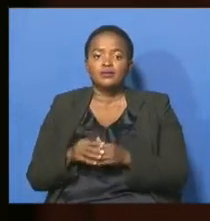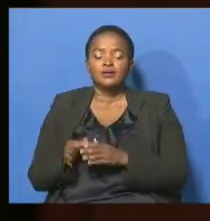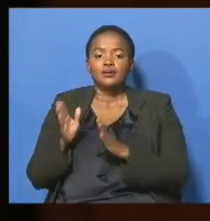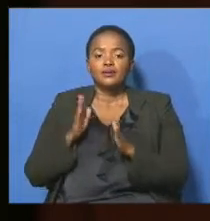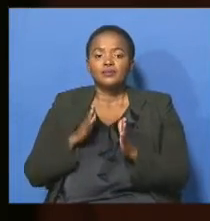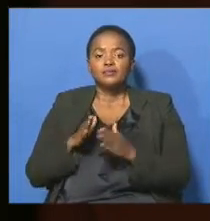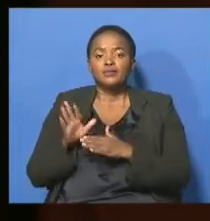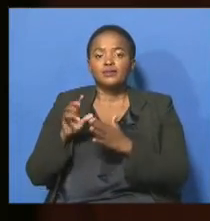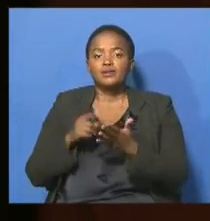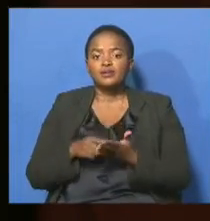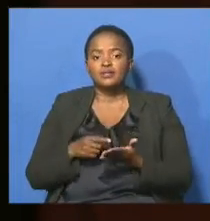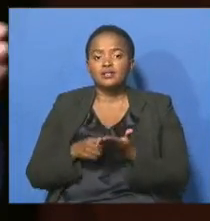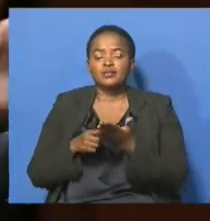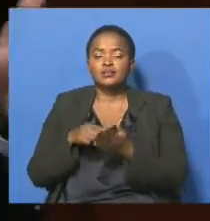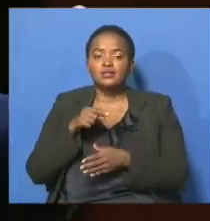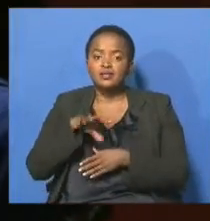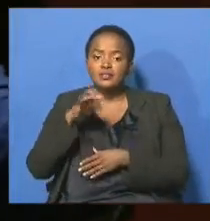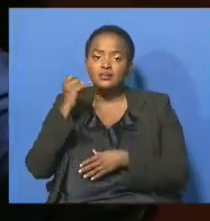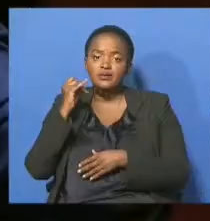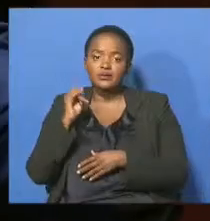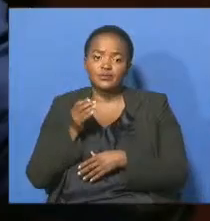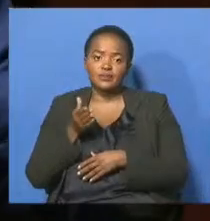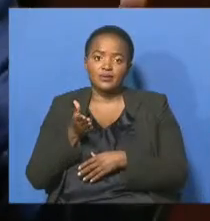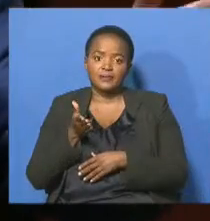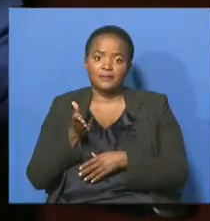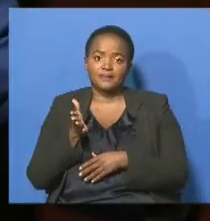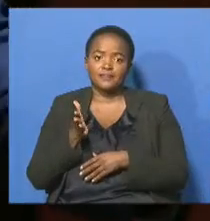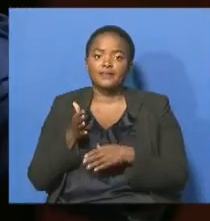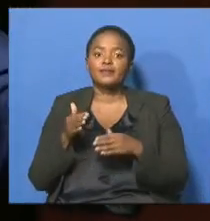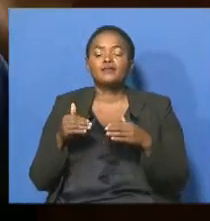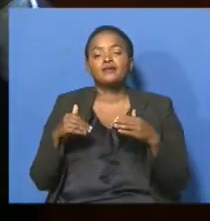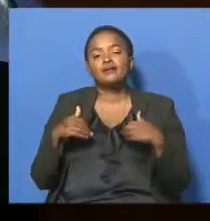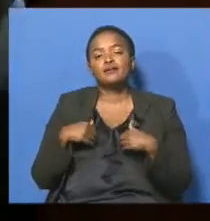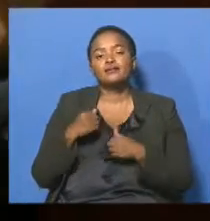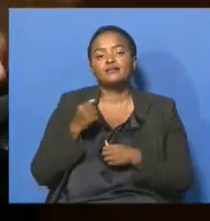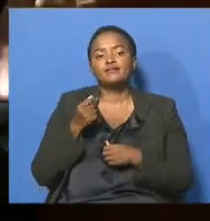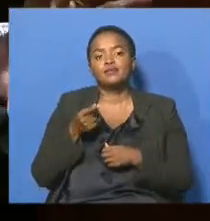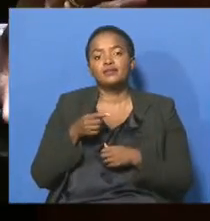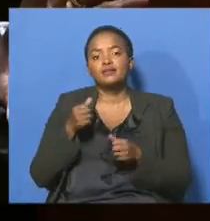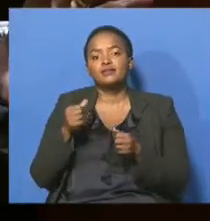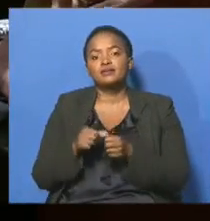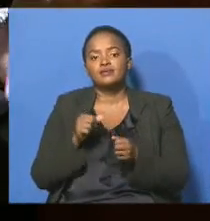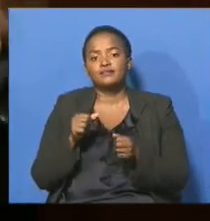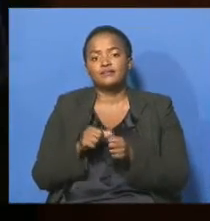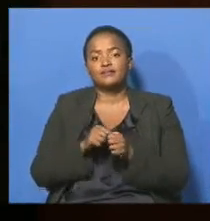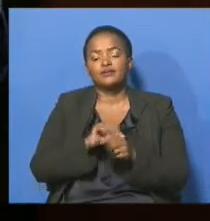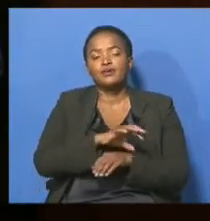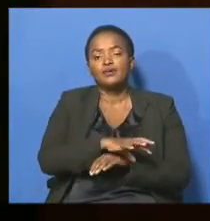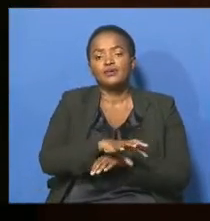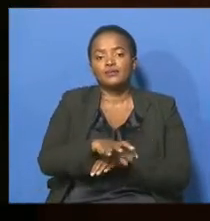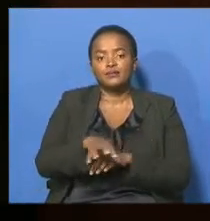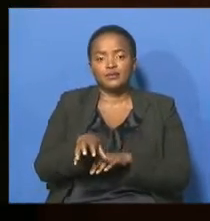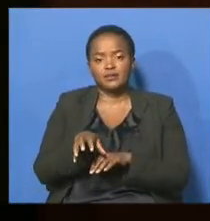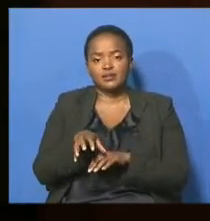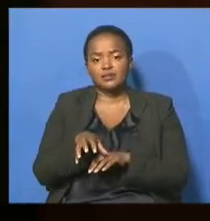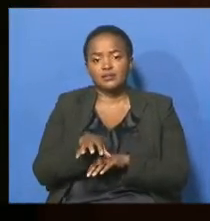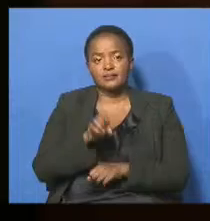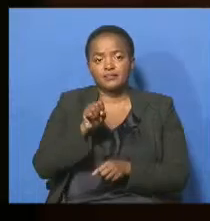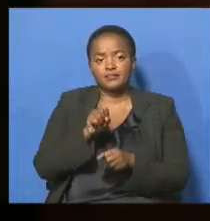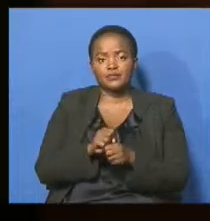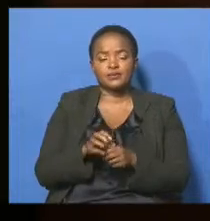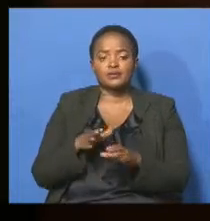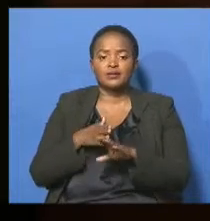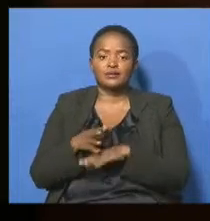when we discuss these issues. They had this, and every station and the base throughout